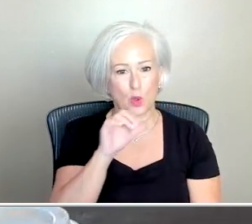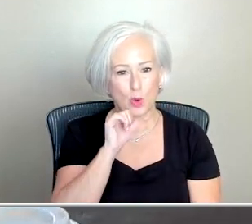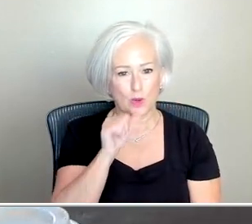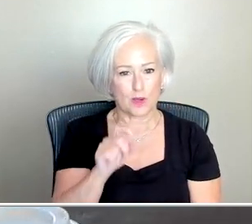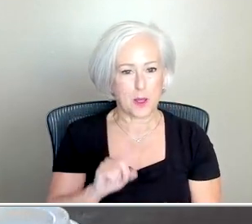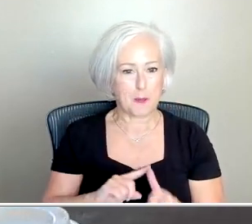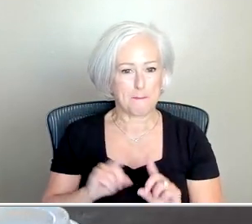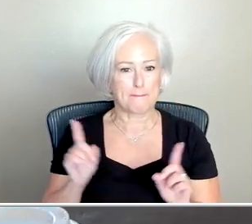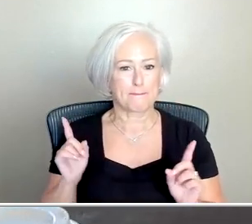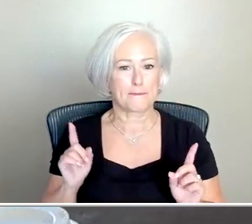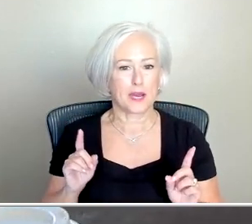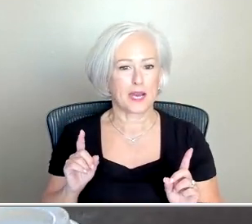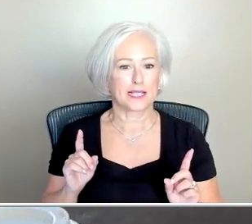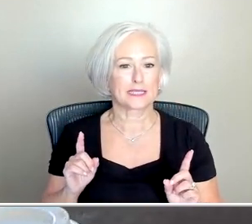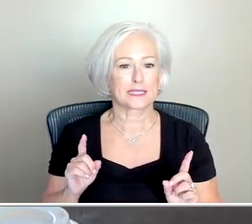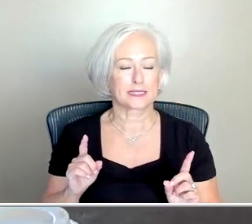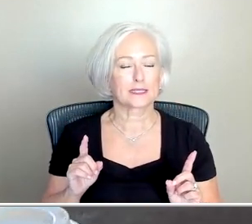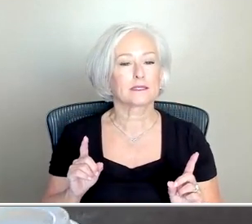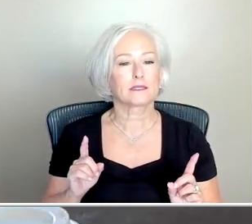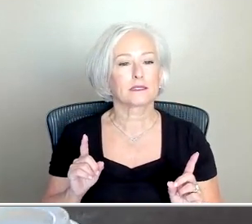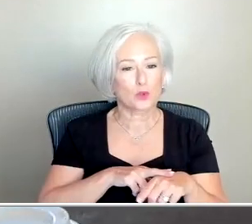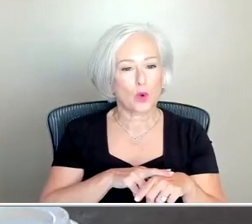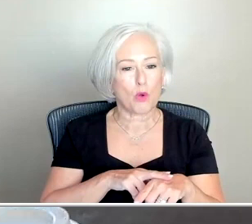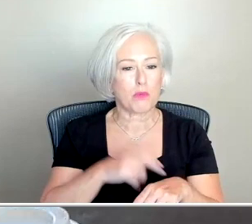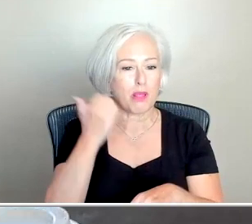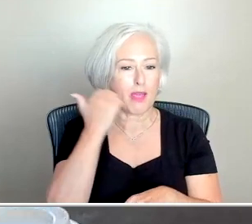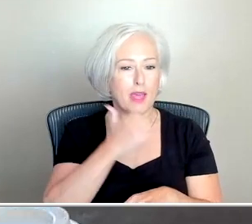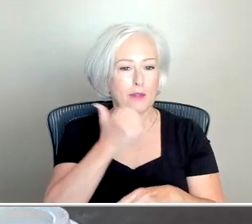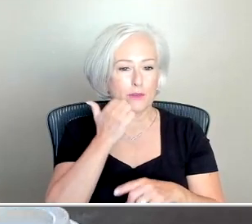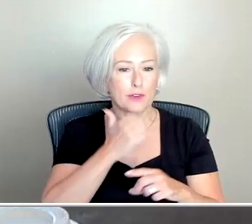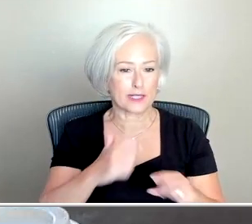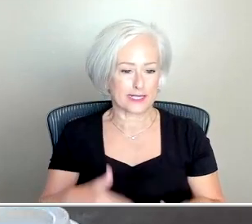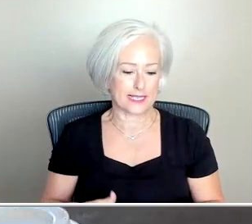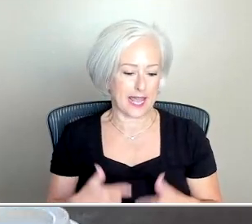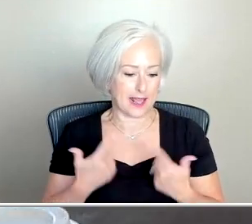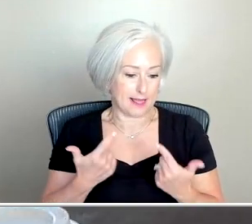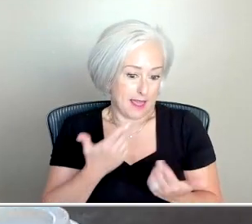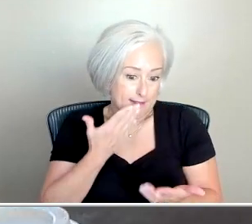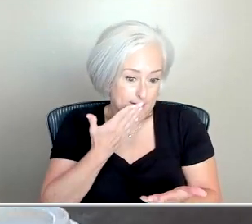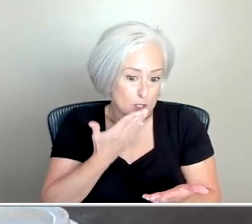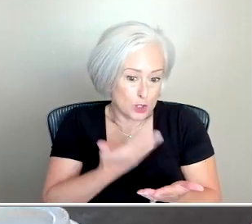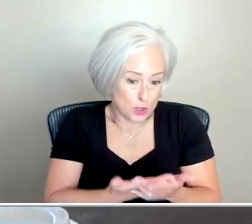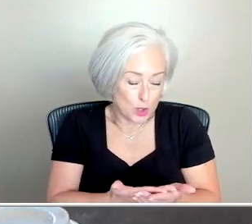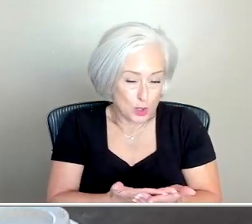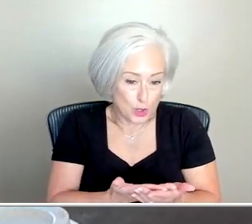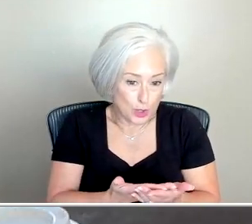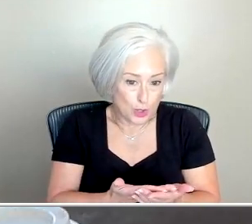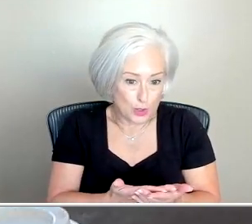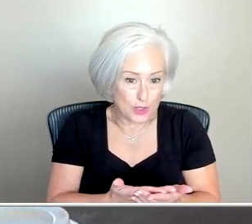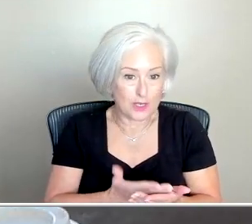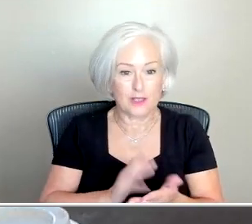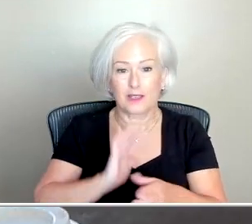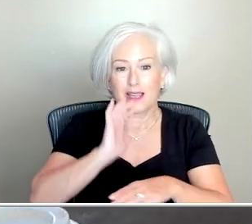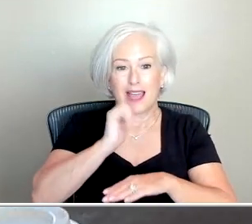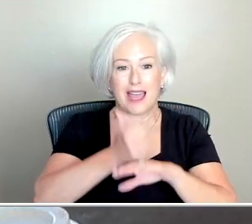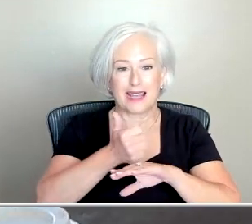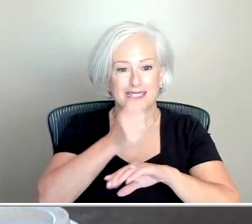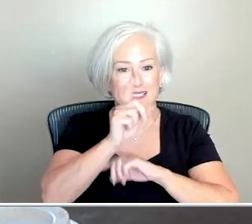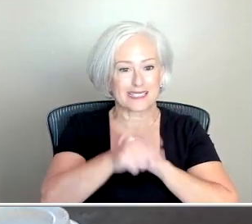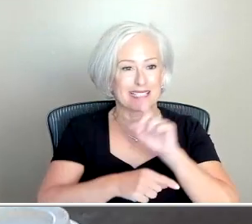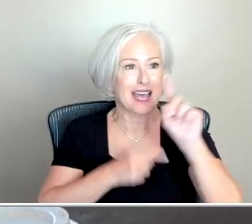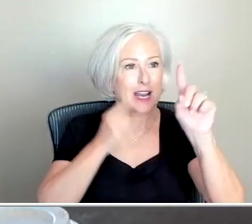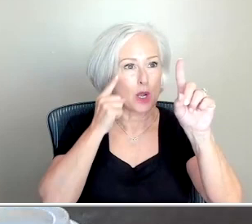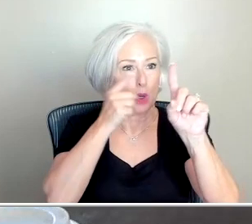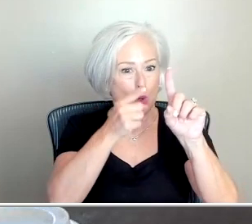get back to your normal routine as fast as you can is good, and to set a goal. Andy and I set a goal that we're going to